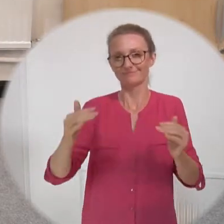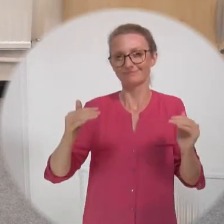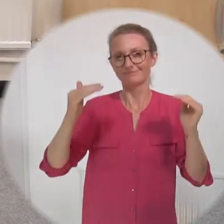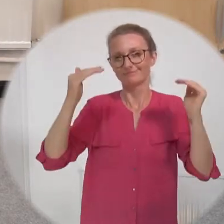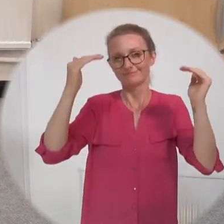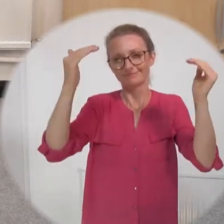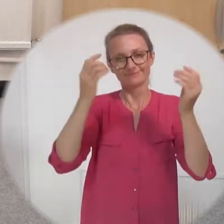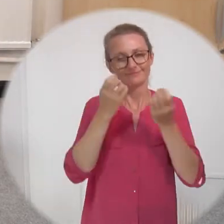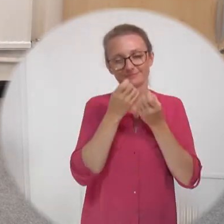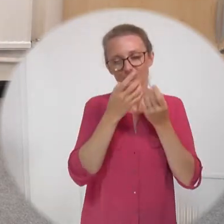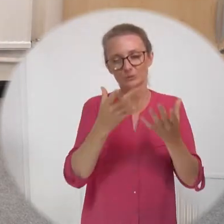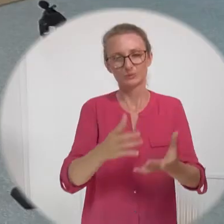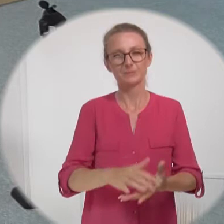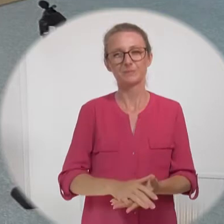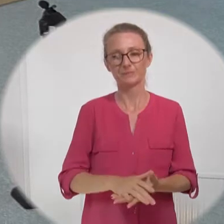And keep breathing.